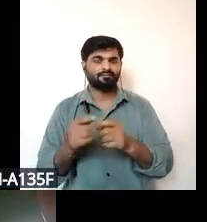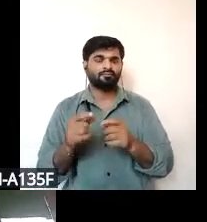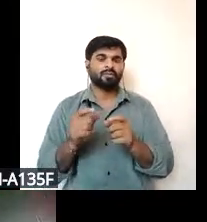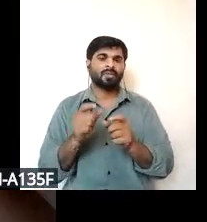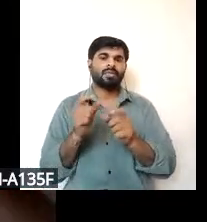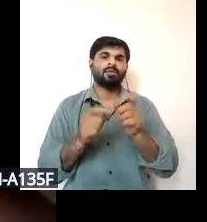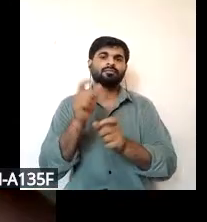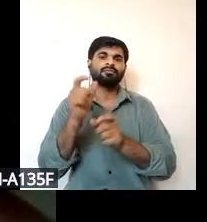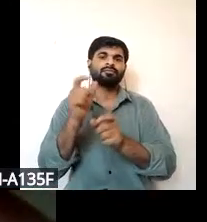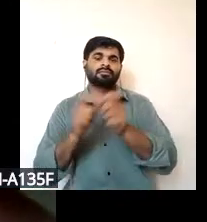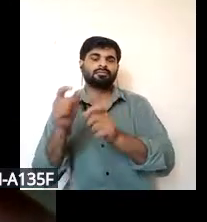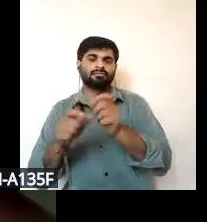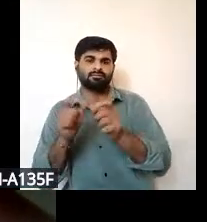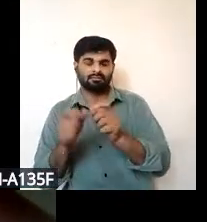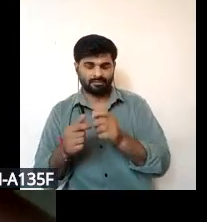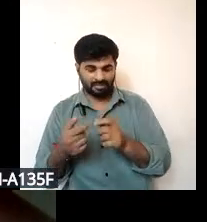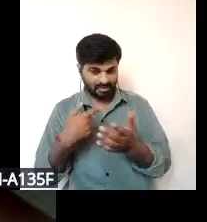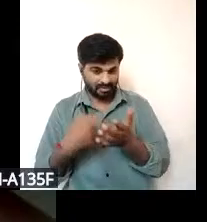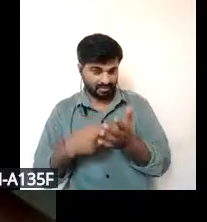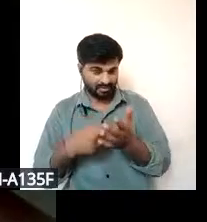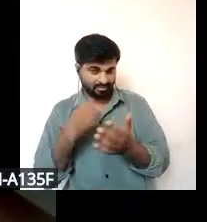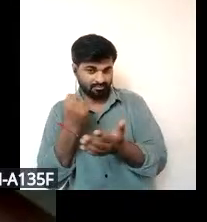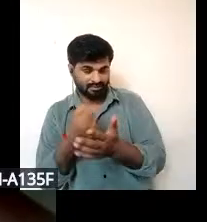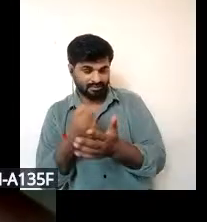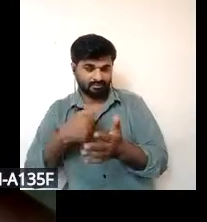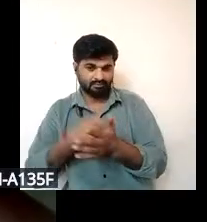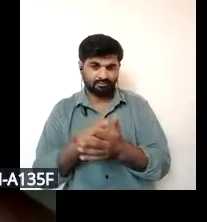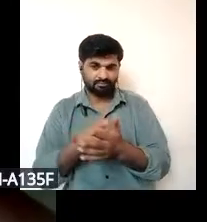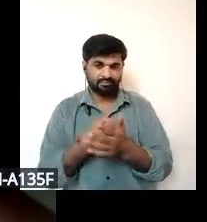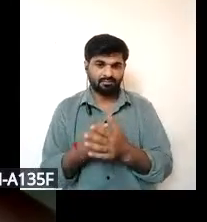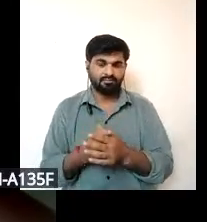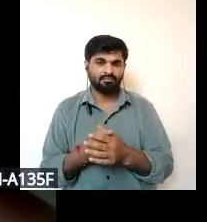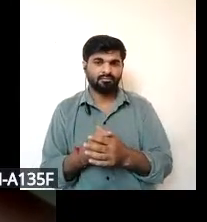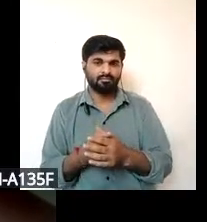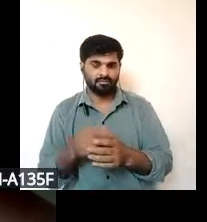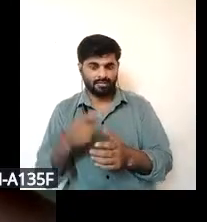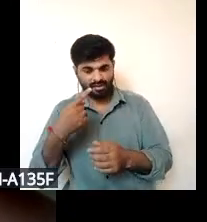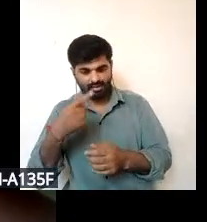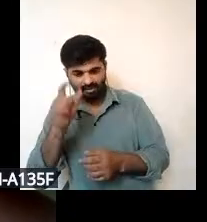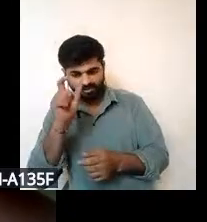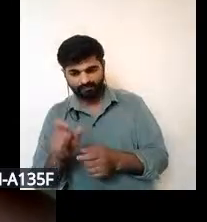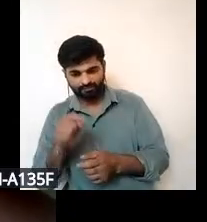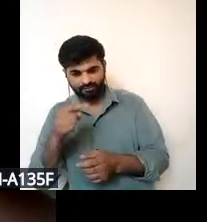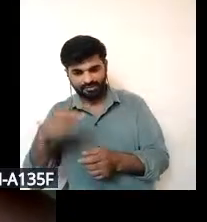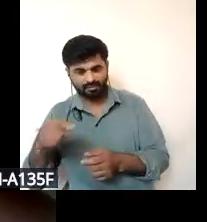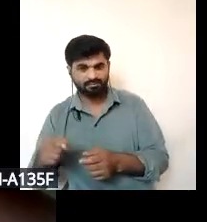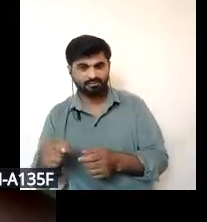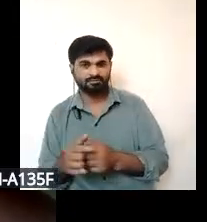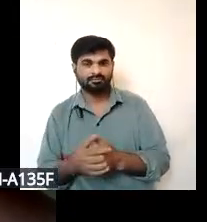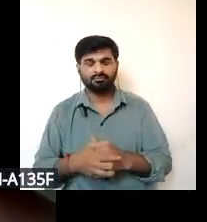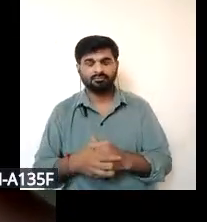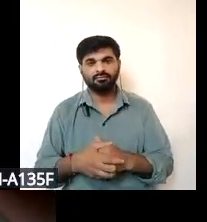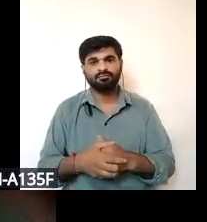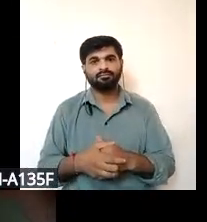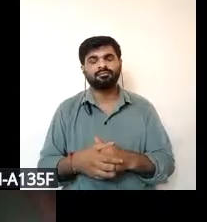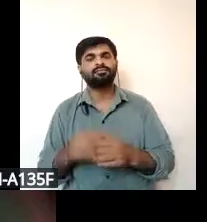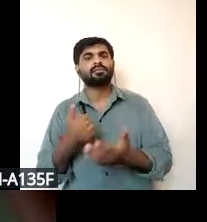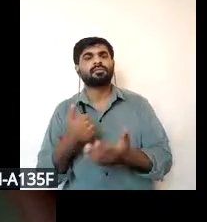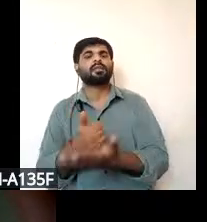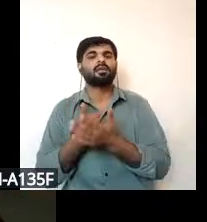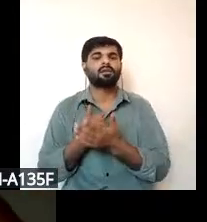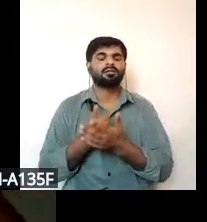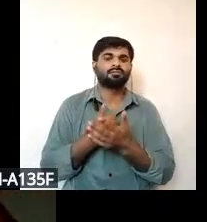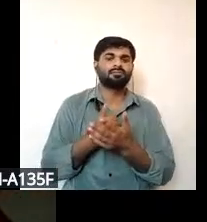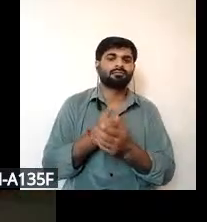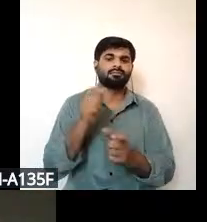their respective initiative on the ground. So we would encourage people to get in touch with that and help us design the collective